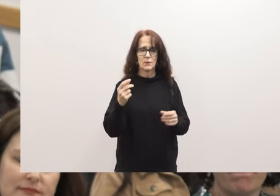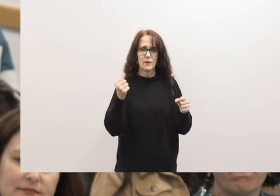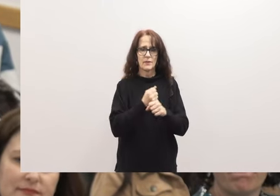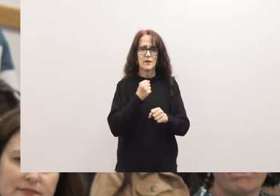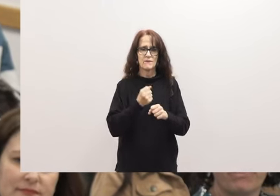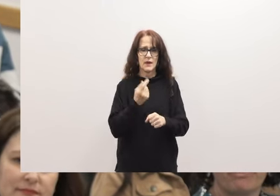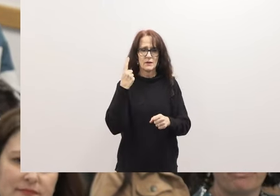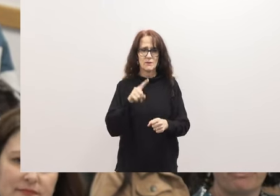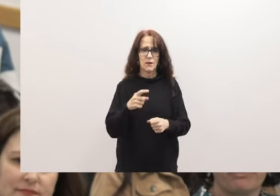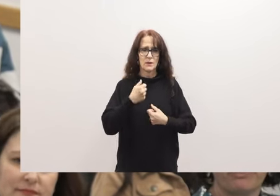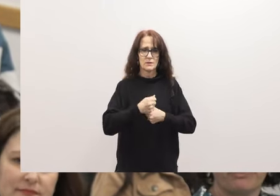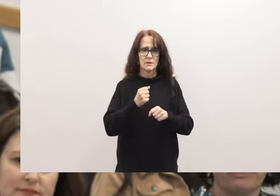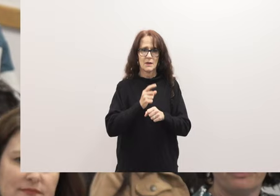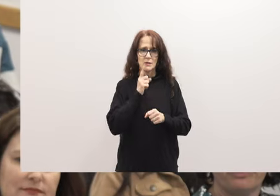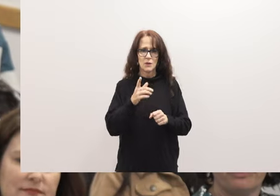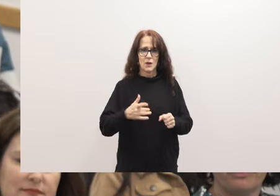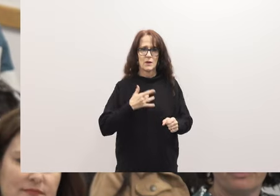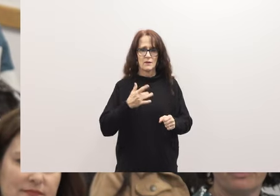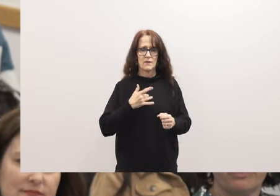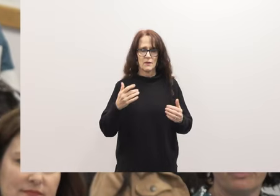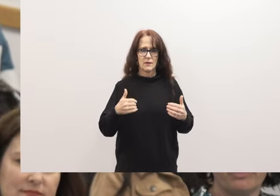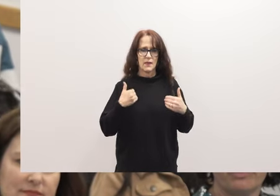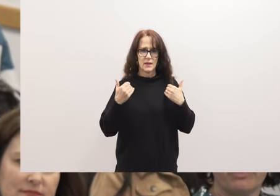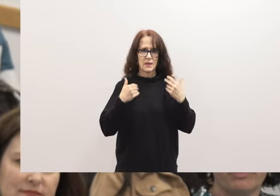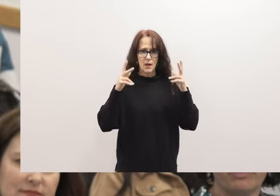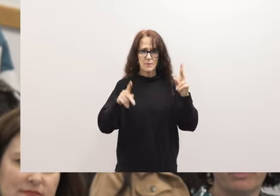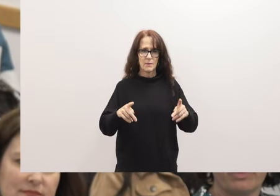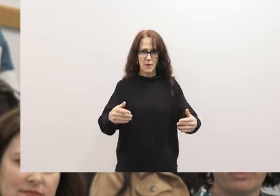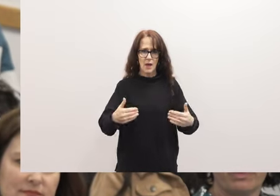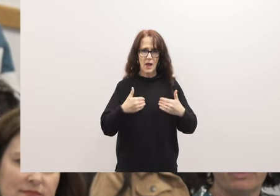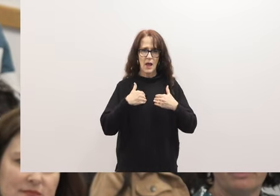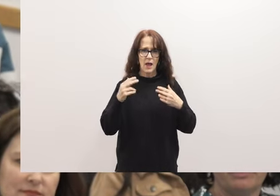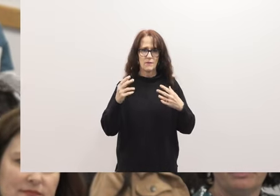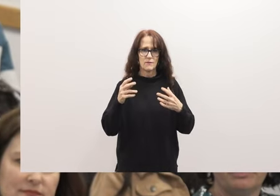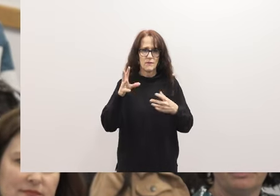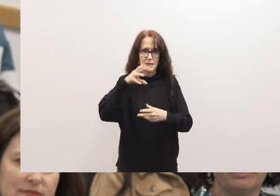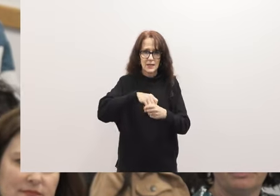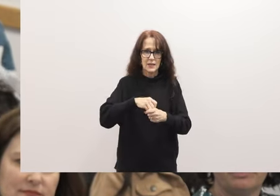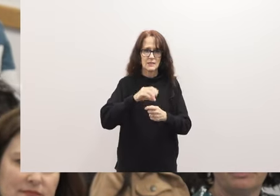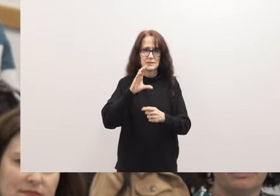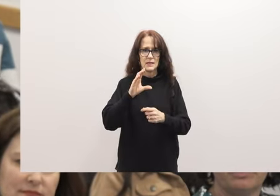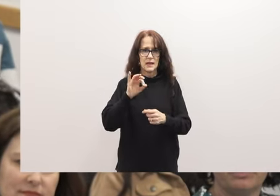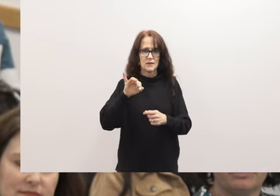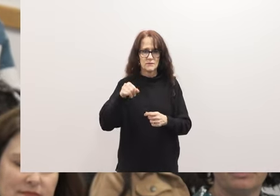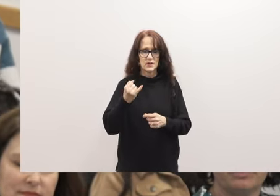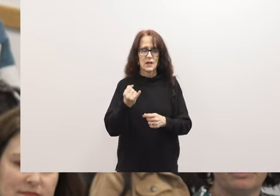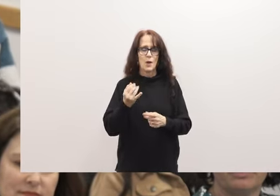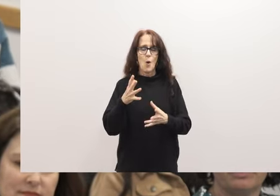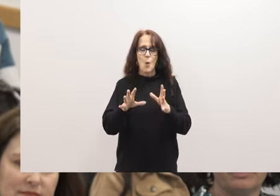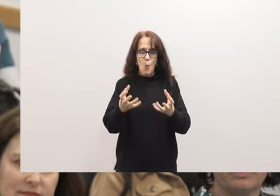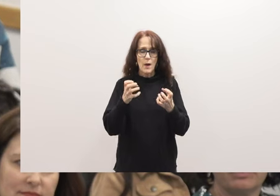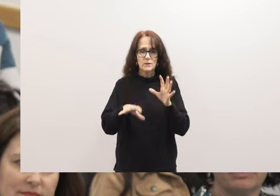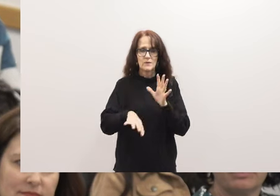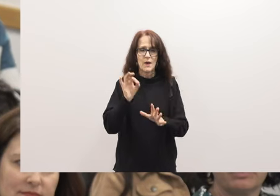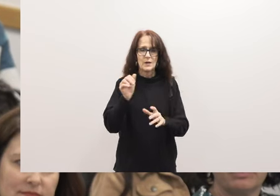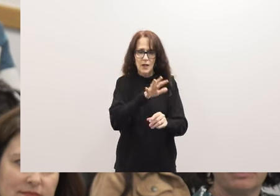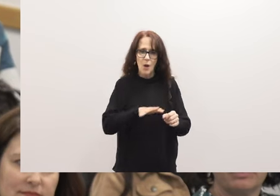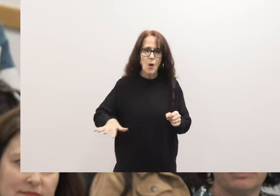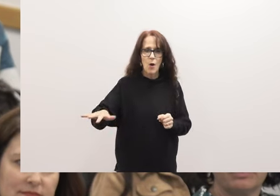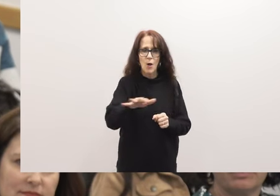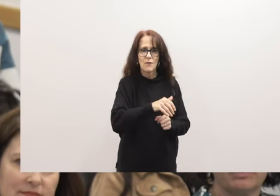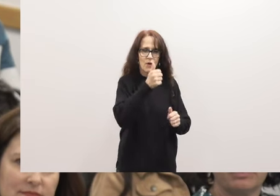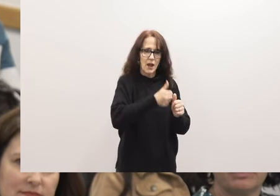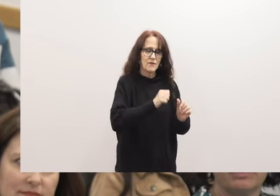is to make sure that this feeling that young people have in CFJ is found everywhere, in every single classroom, in every single space